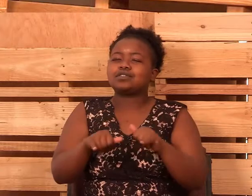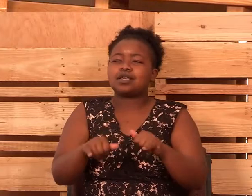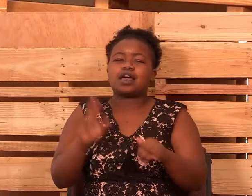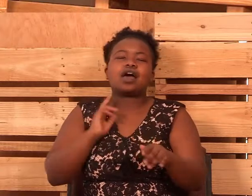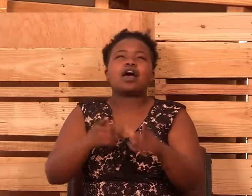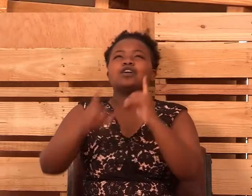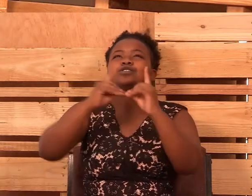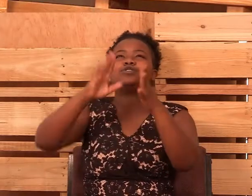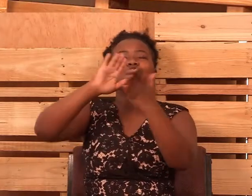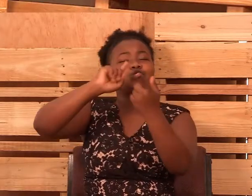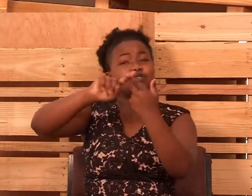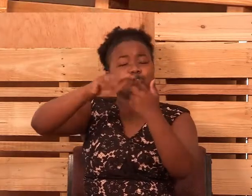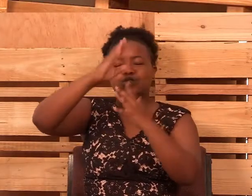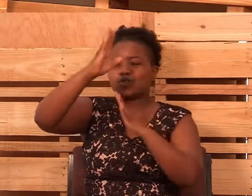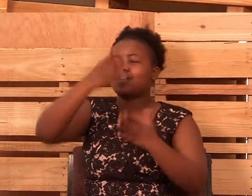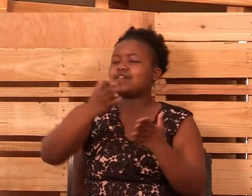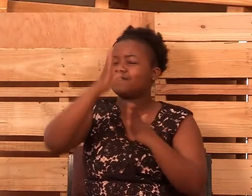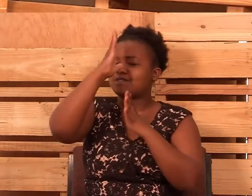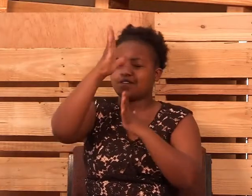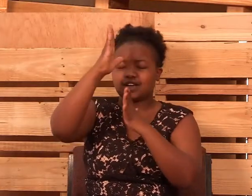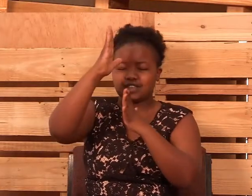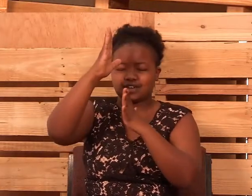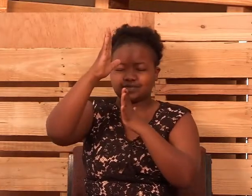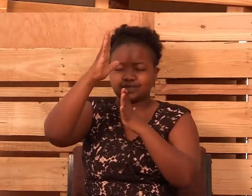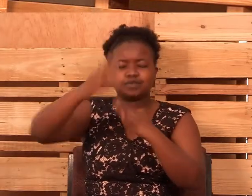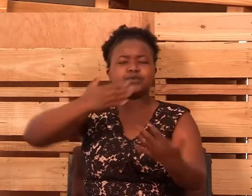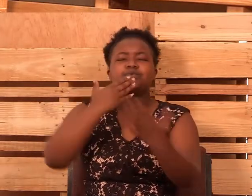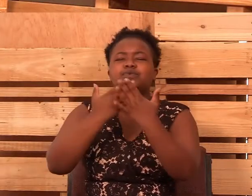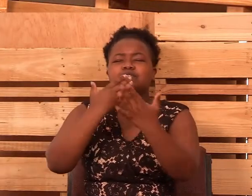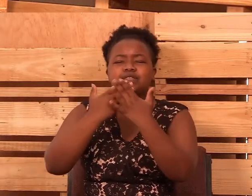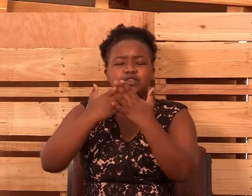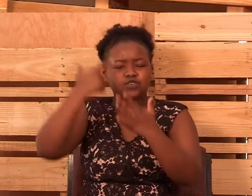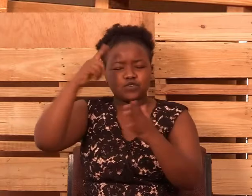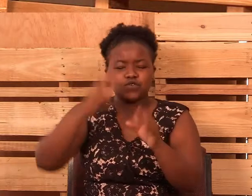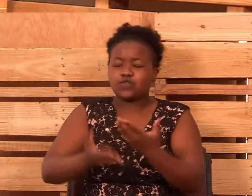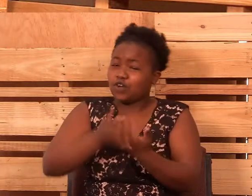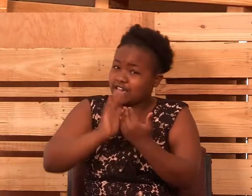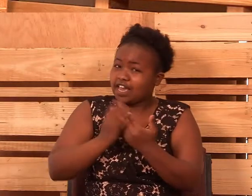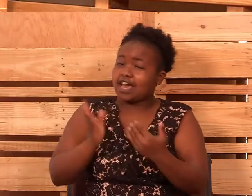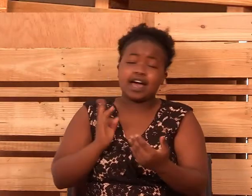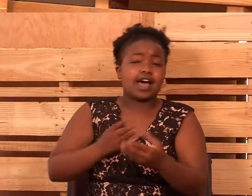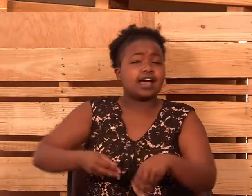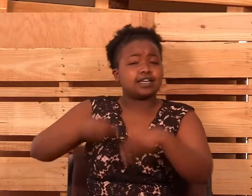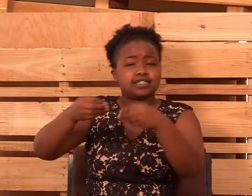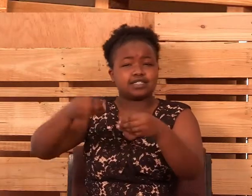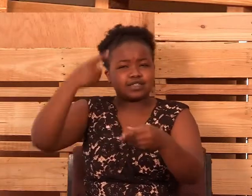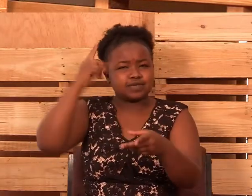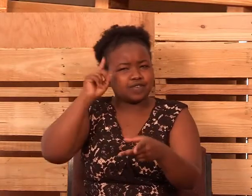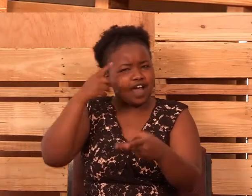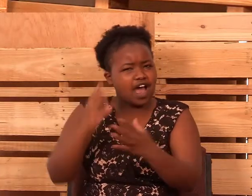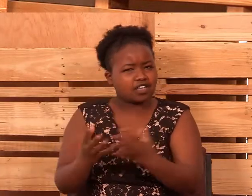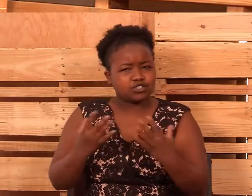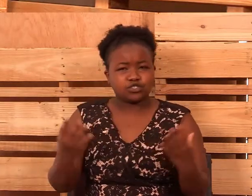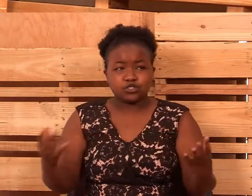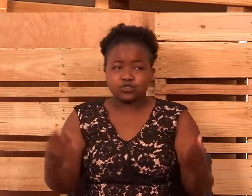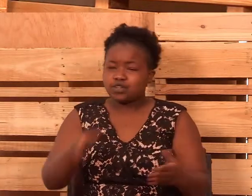We are talking to God. Heavenly Father, we thank you so much for taking care of us. As children, when we